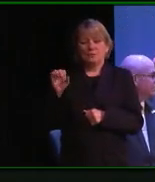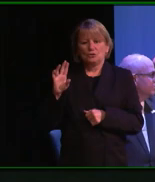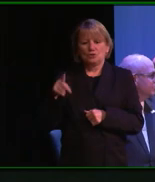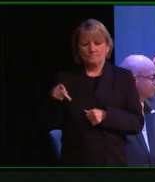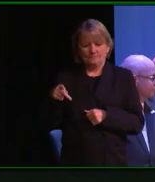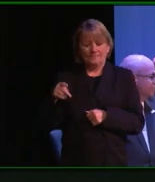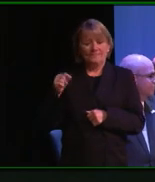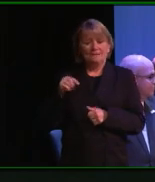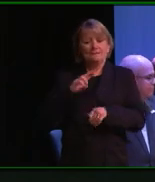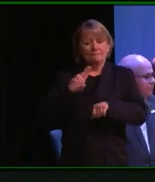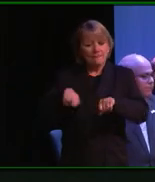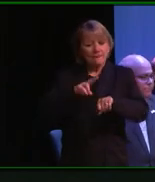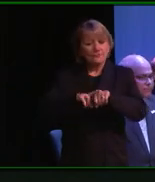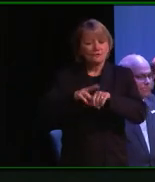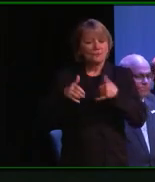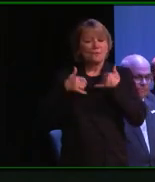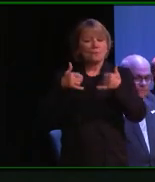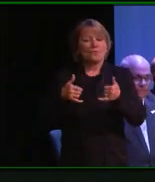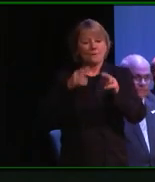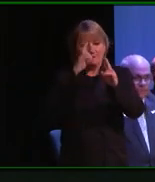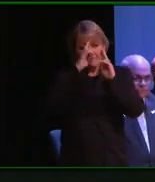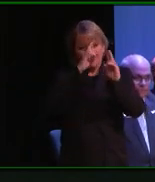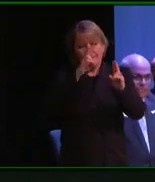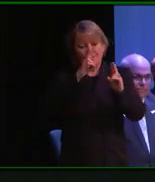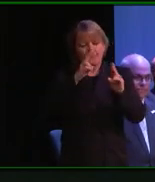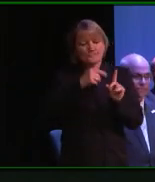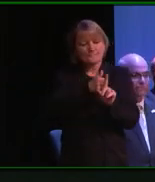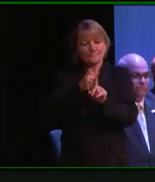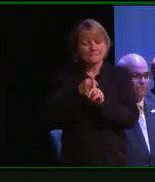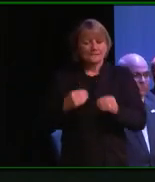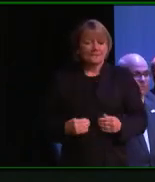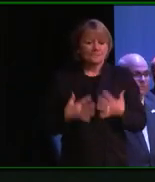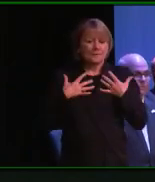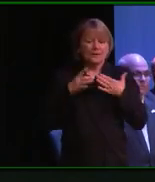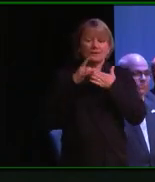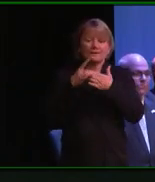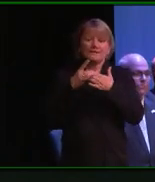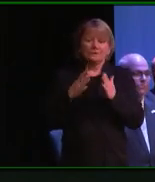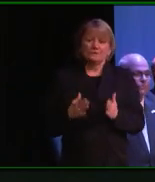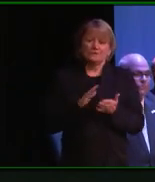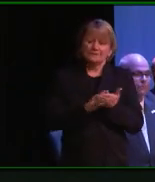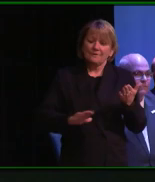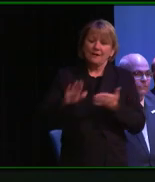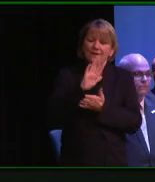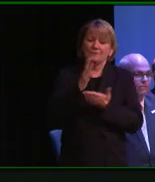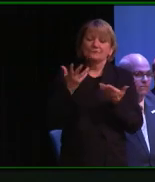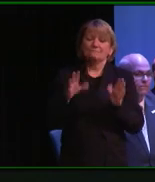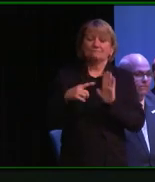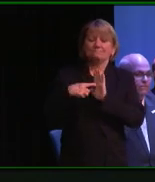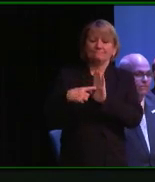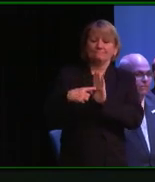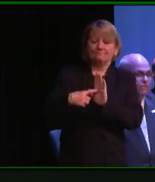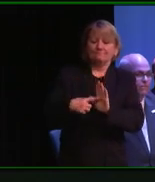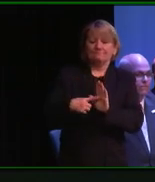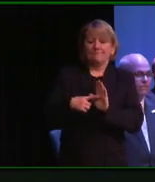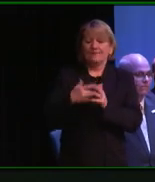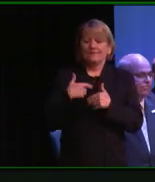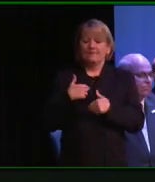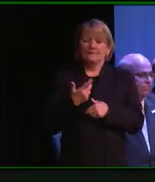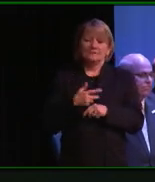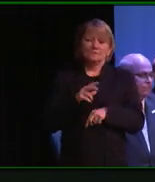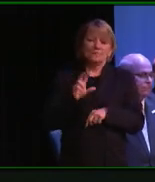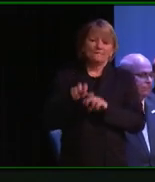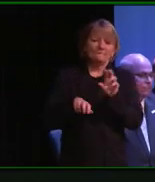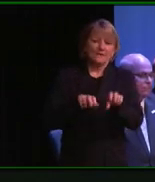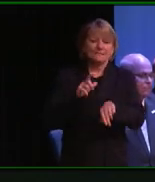This national award honors inspiring college student leaders who have demonstrated an investment in